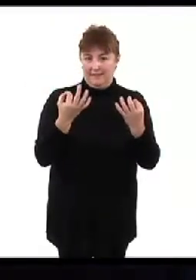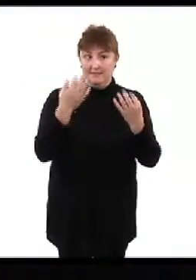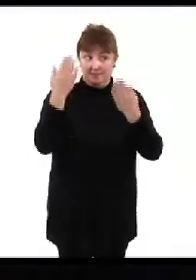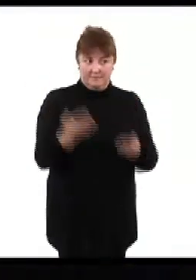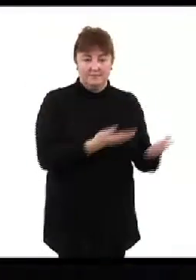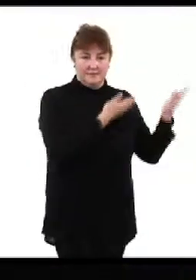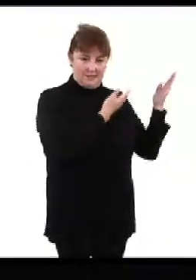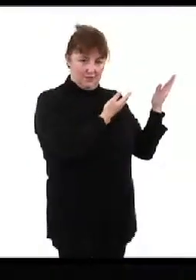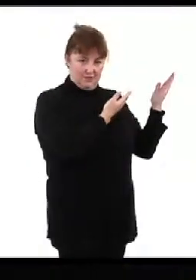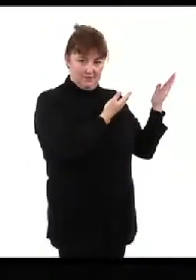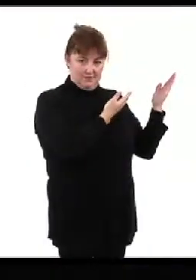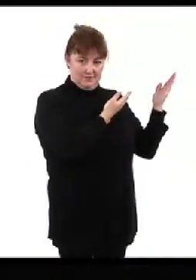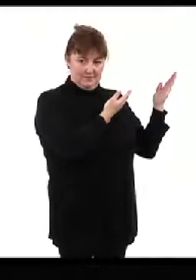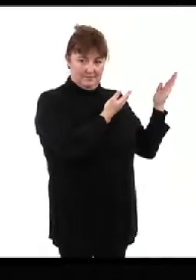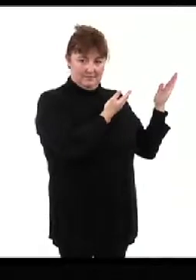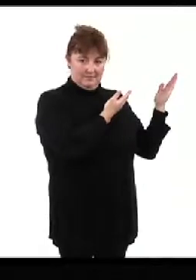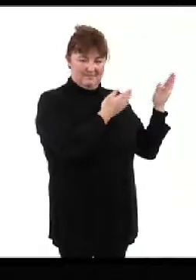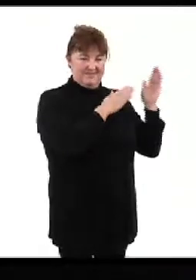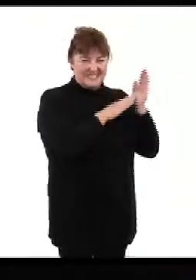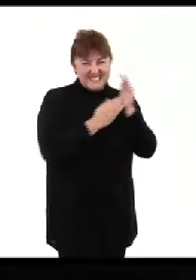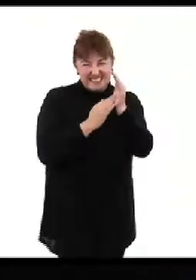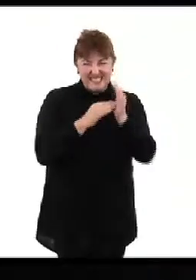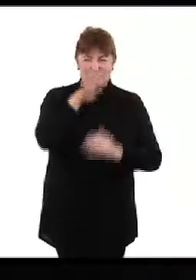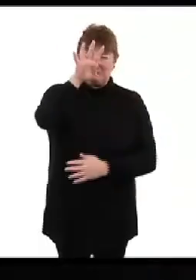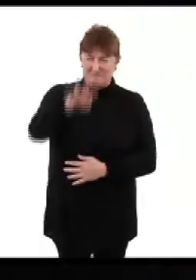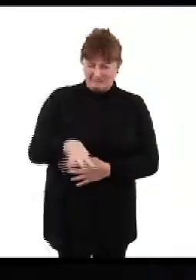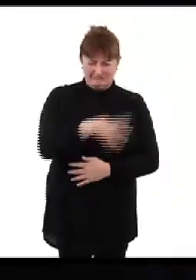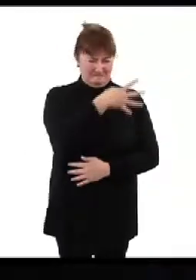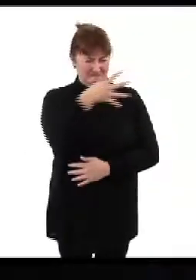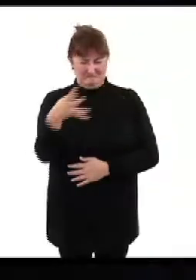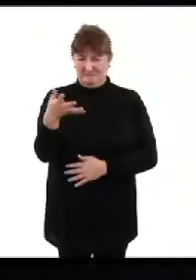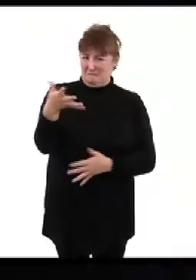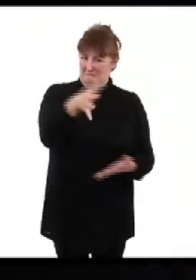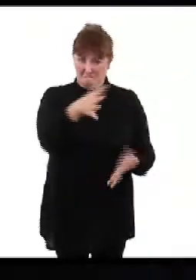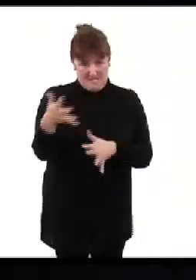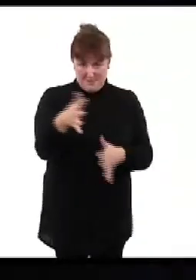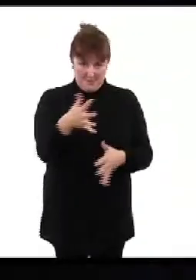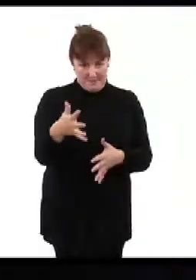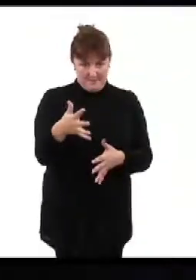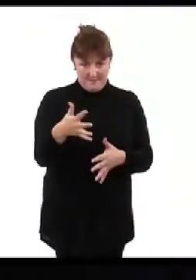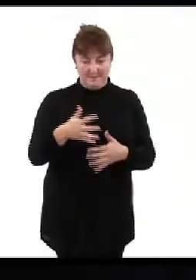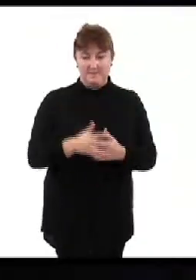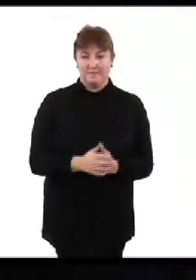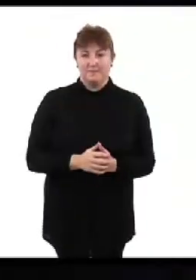And what the person tried to do, this is what they were trying to retrieve, they did this.